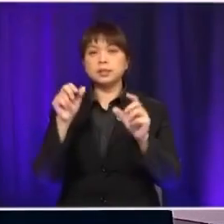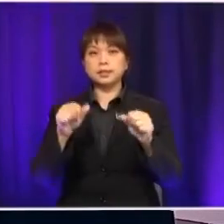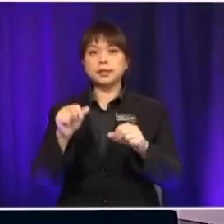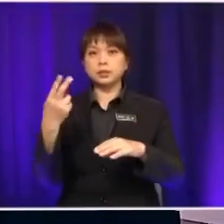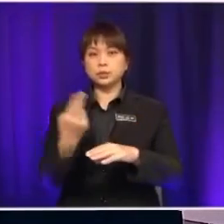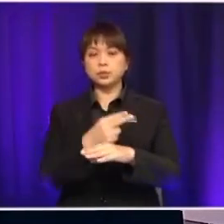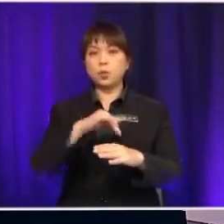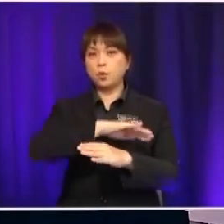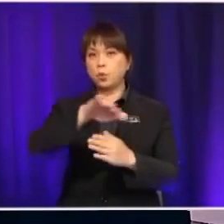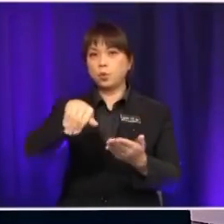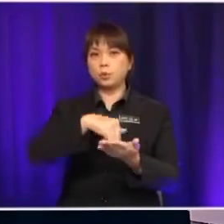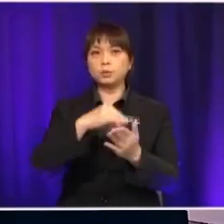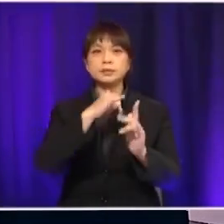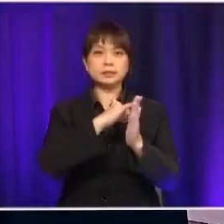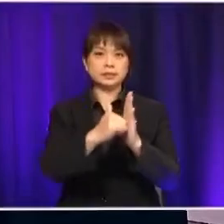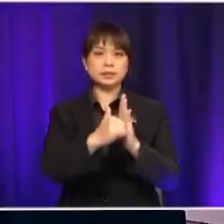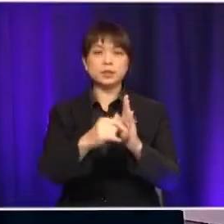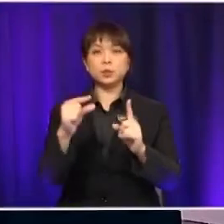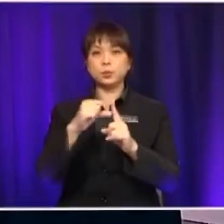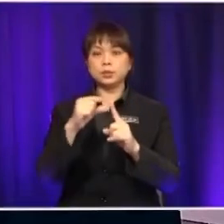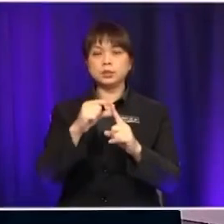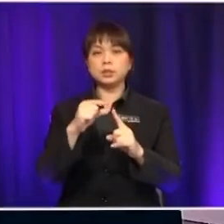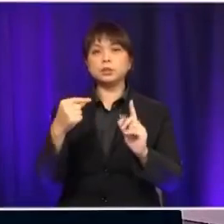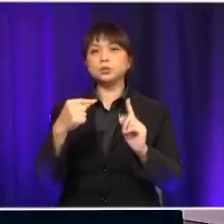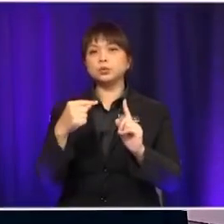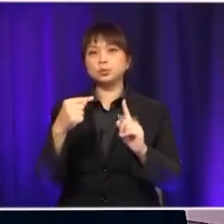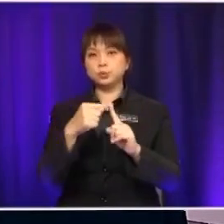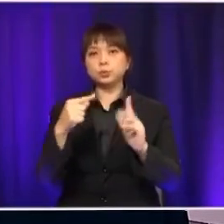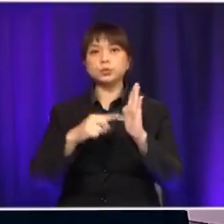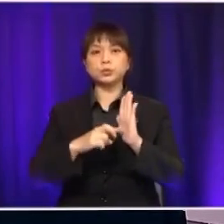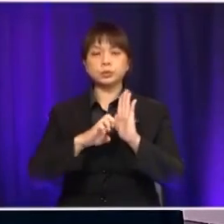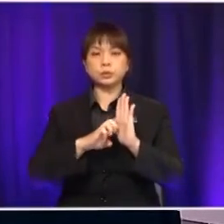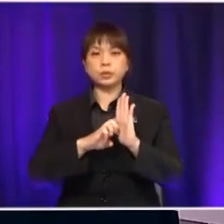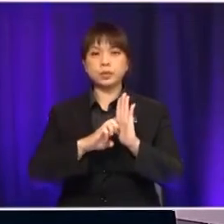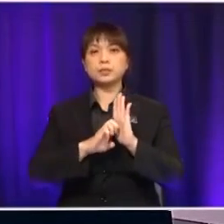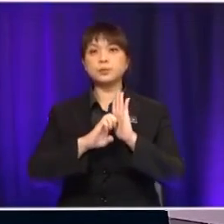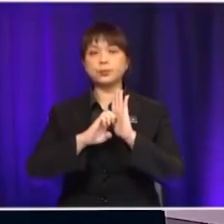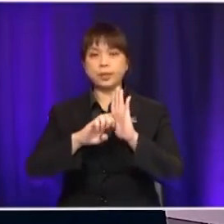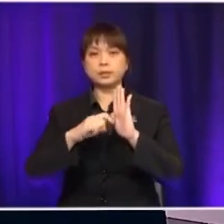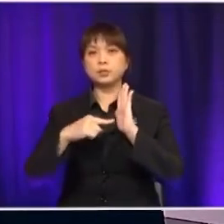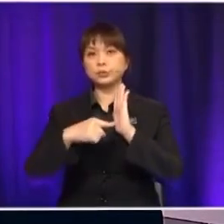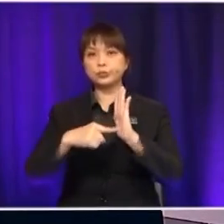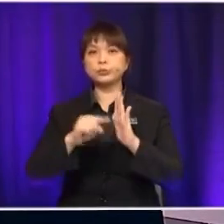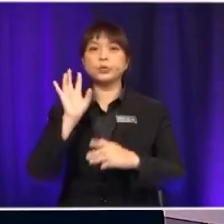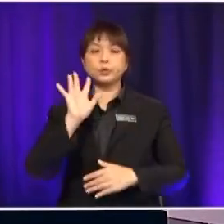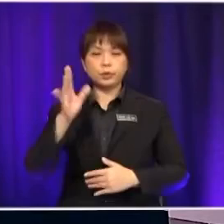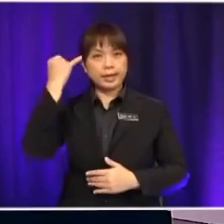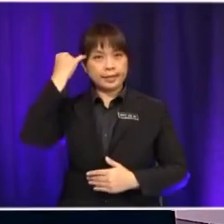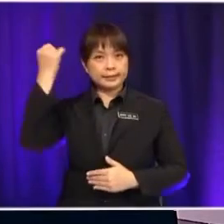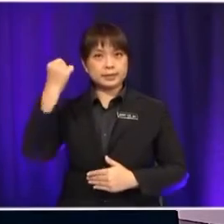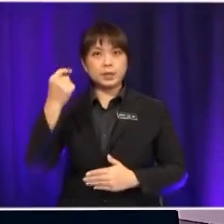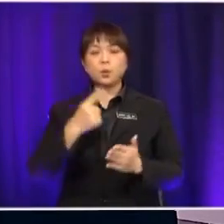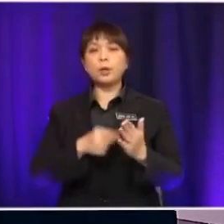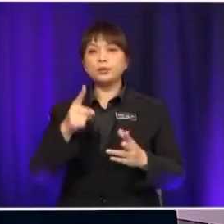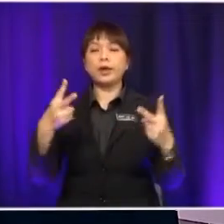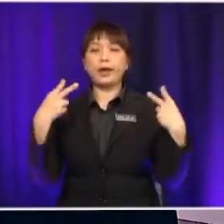your preference or to express your ideas, right? That's right. Okay. So what have we learned today?